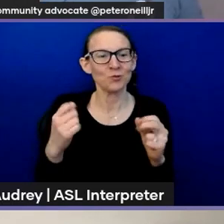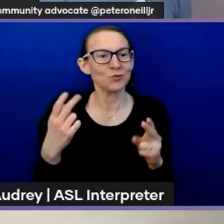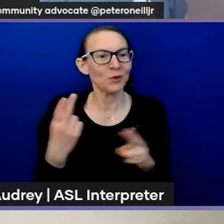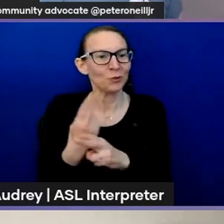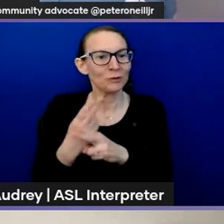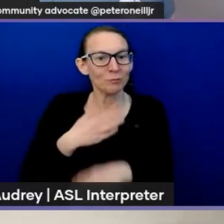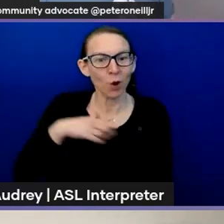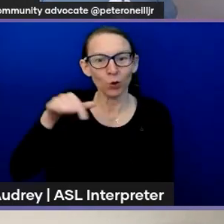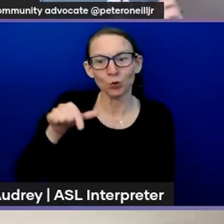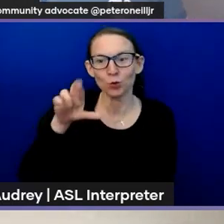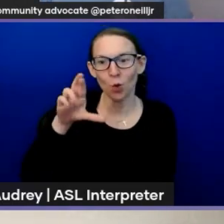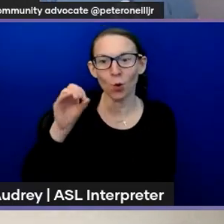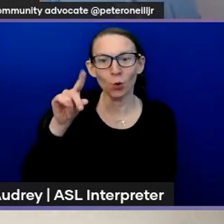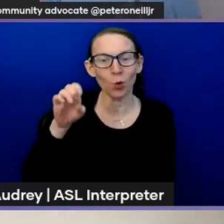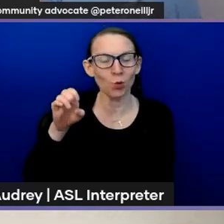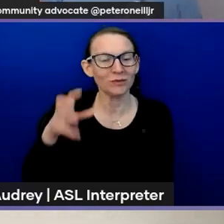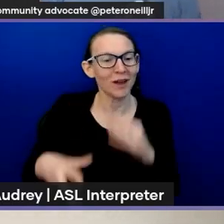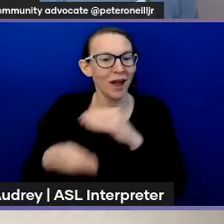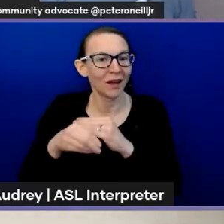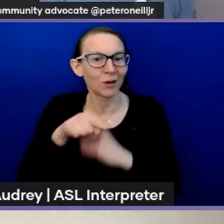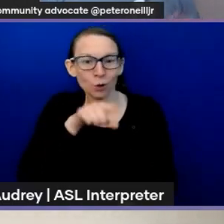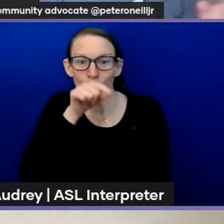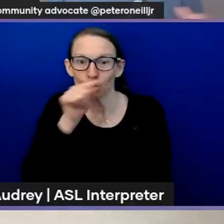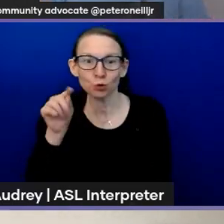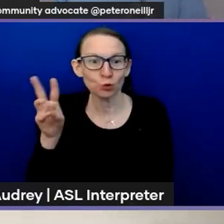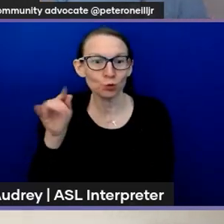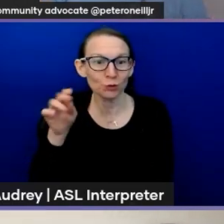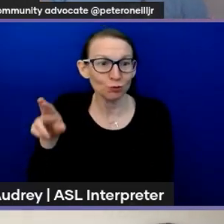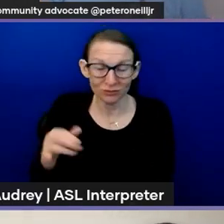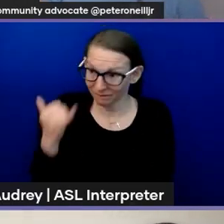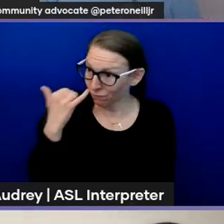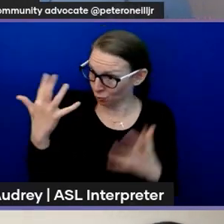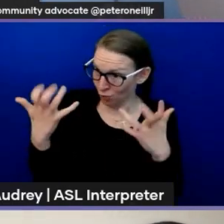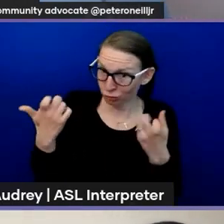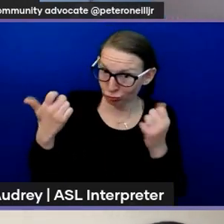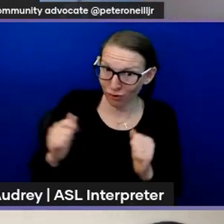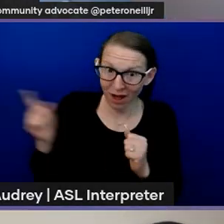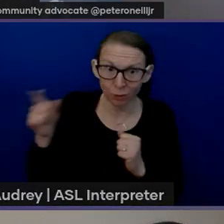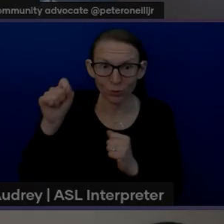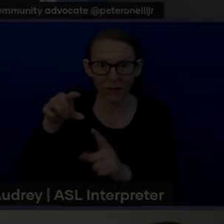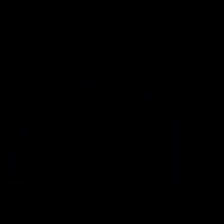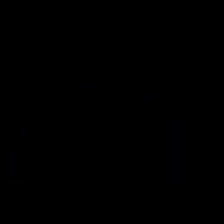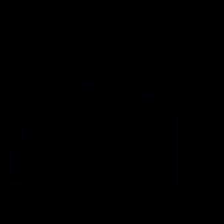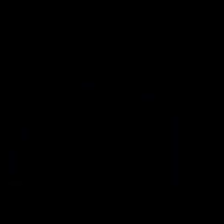code here to add me on Twitter. If you want to give this a try, you can scan the other QR code there.